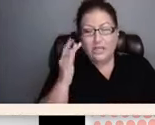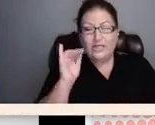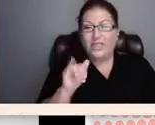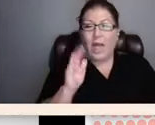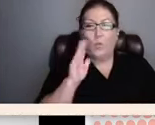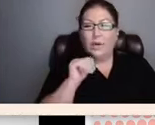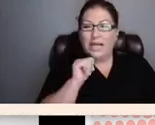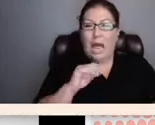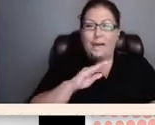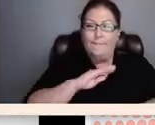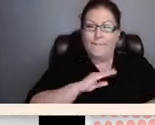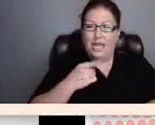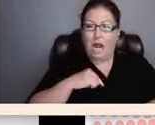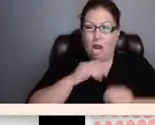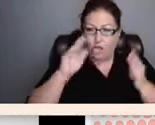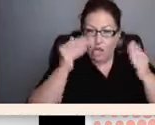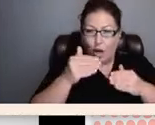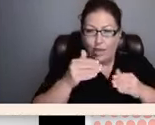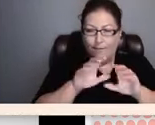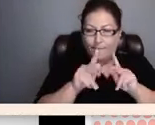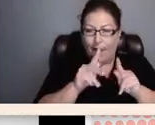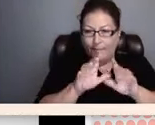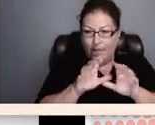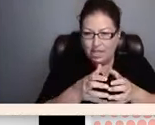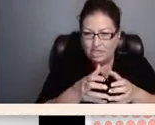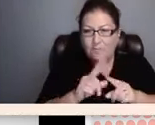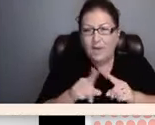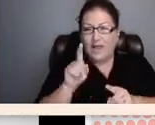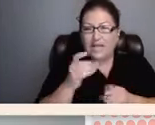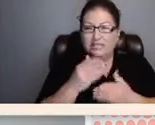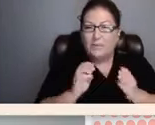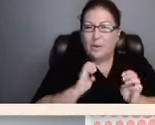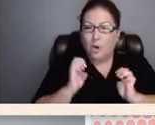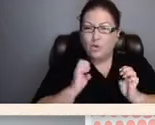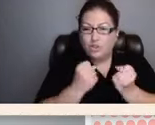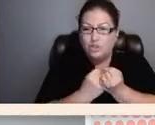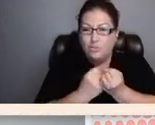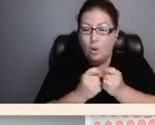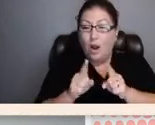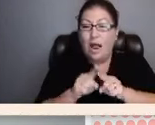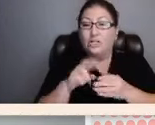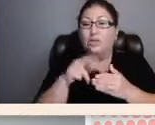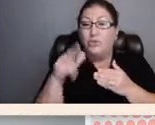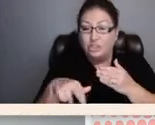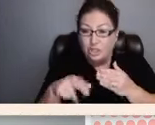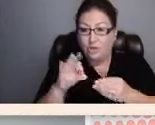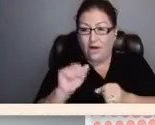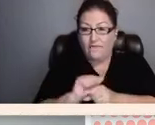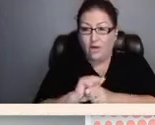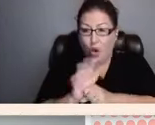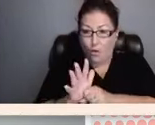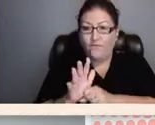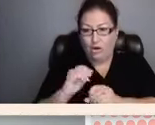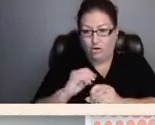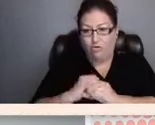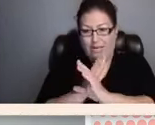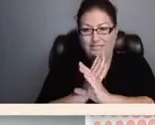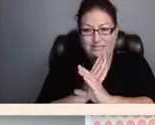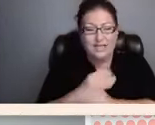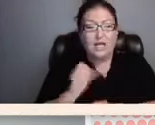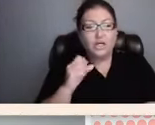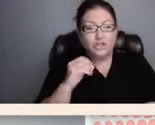target population, but they need some emotional support as a result of the COVID-19 crisis. So we're gonna have